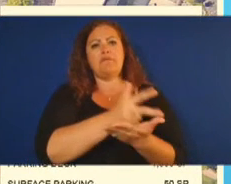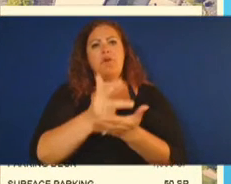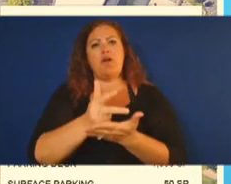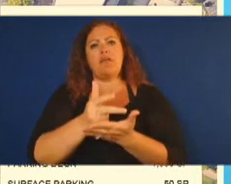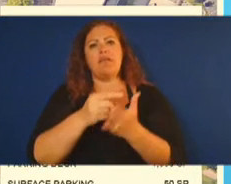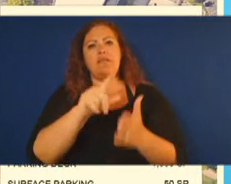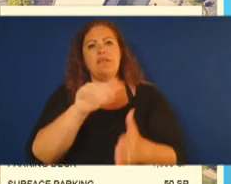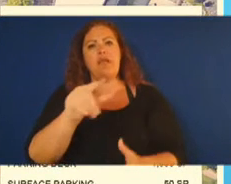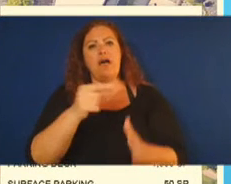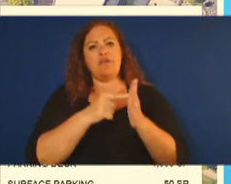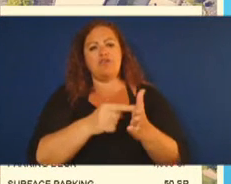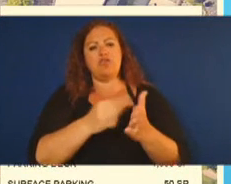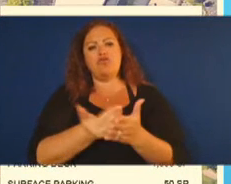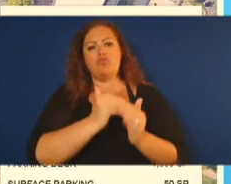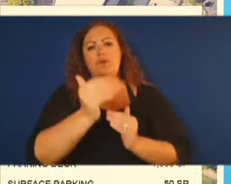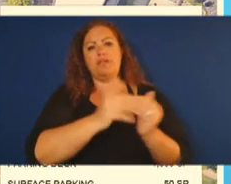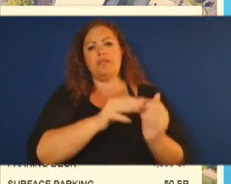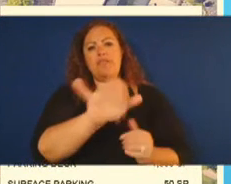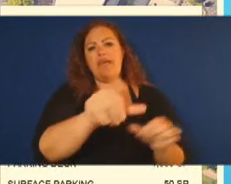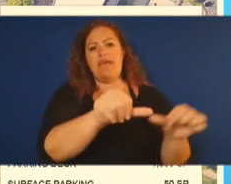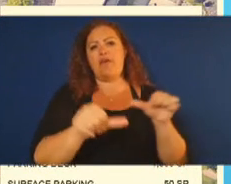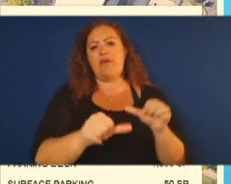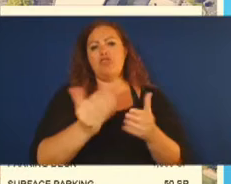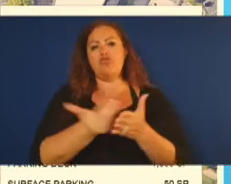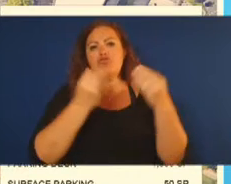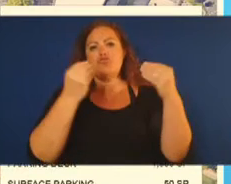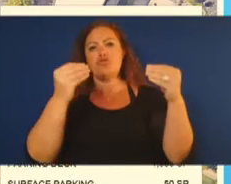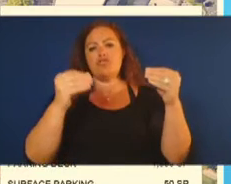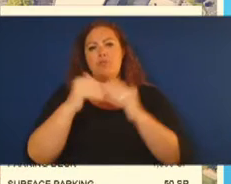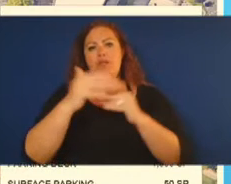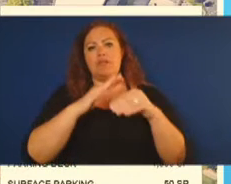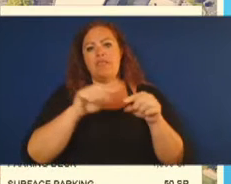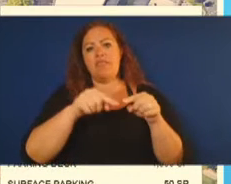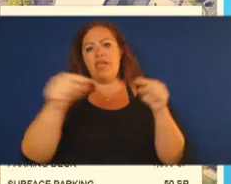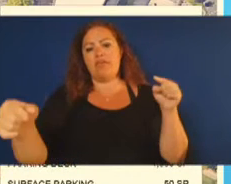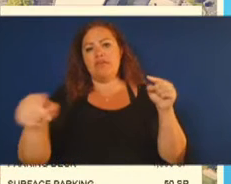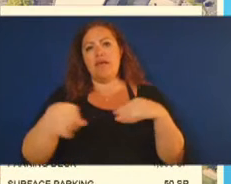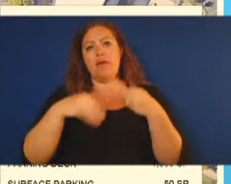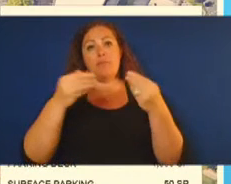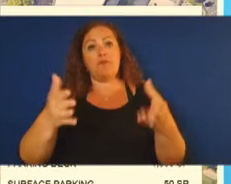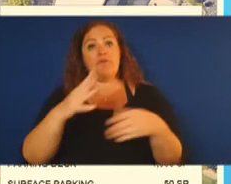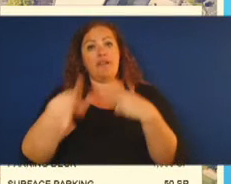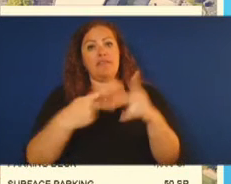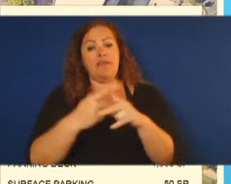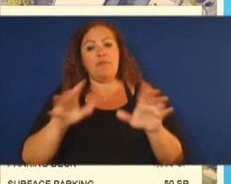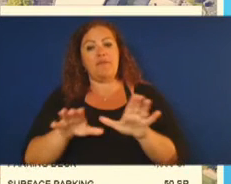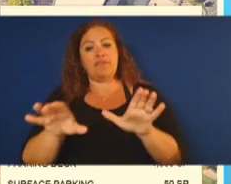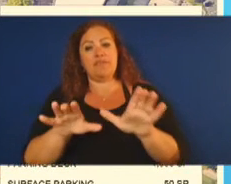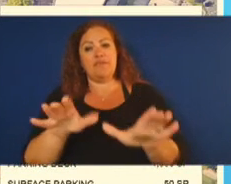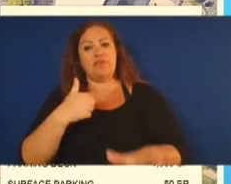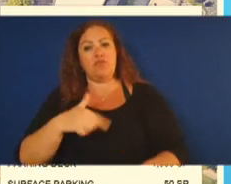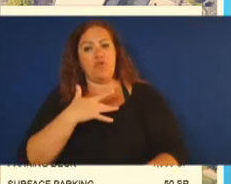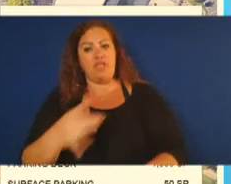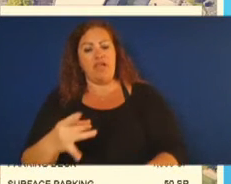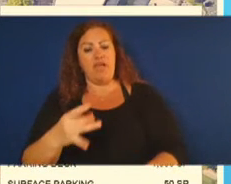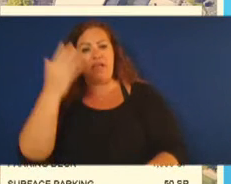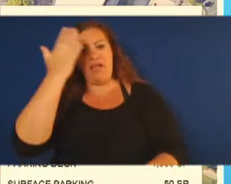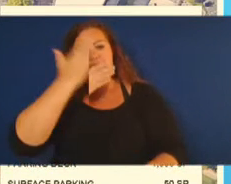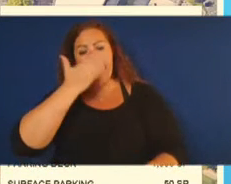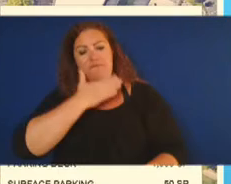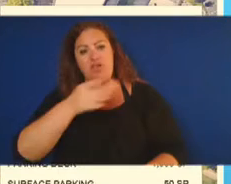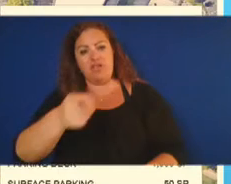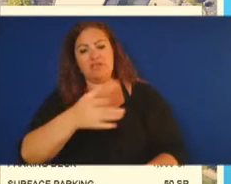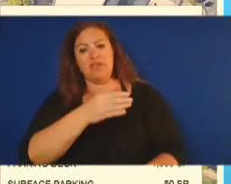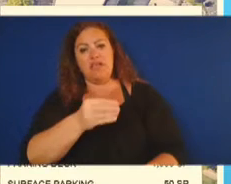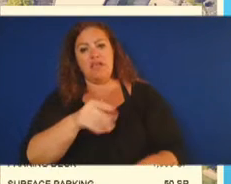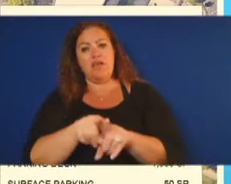building going in that area new retail building on the other side providing the type of activity we like along the frontage also